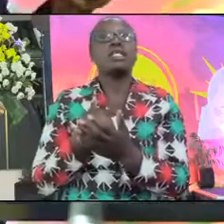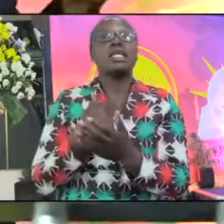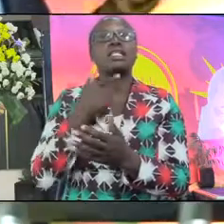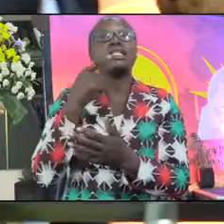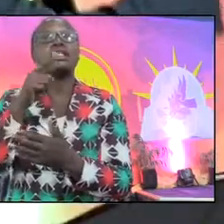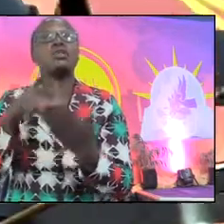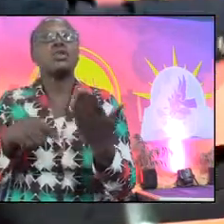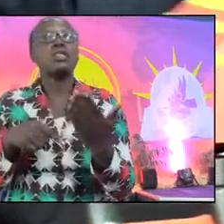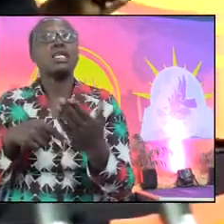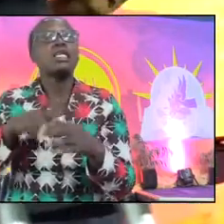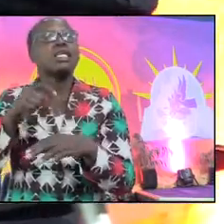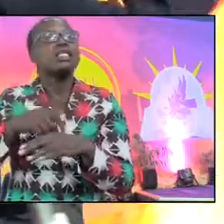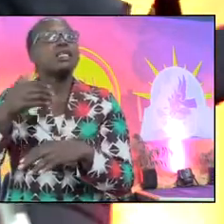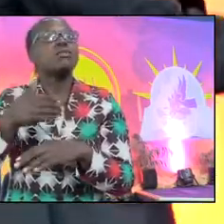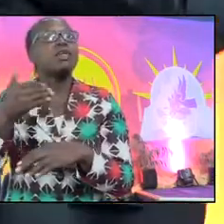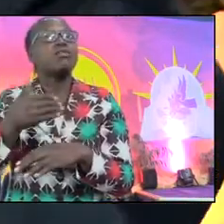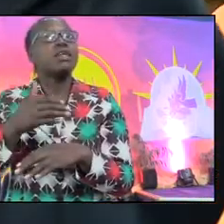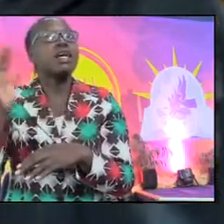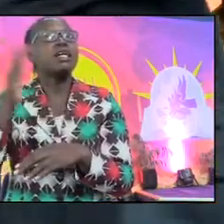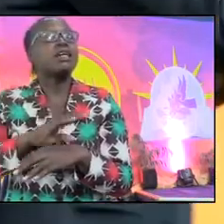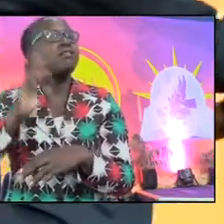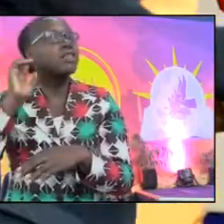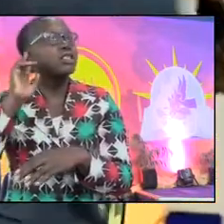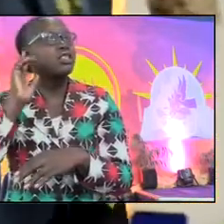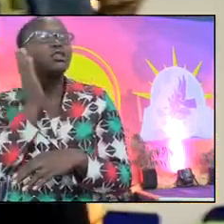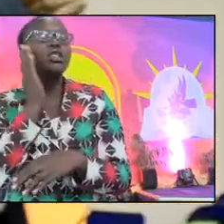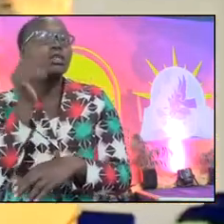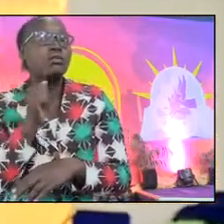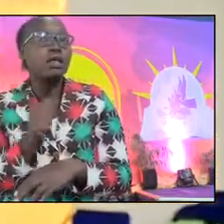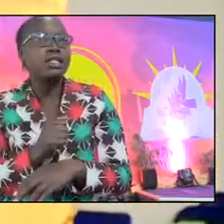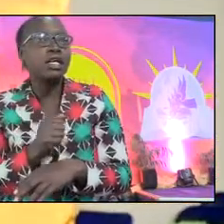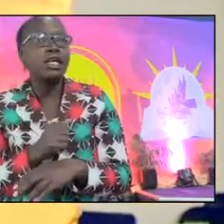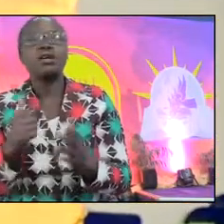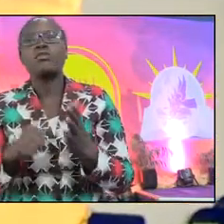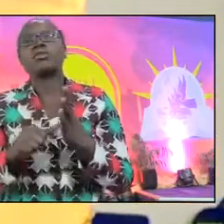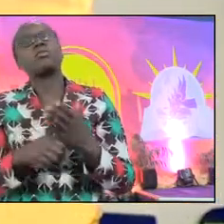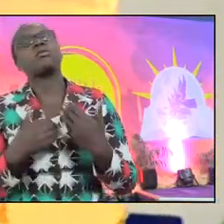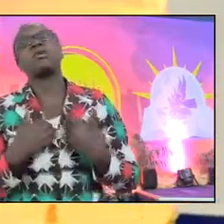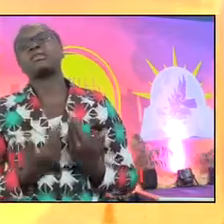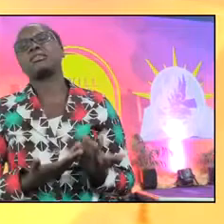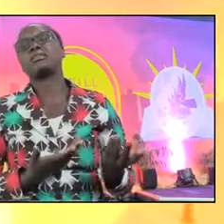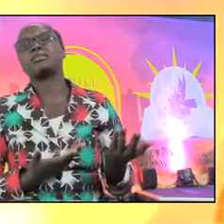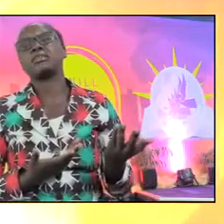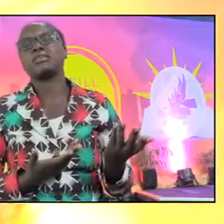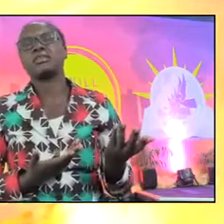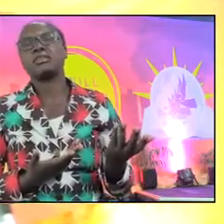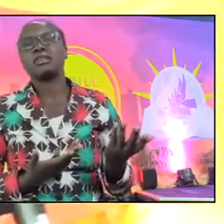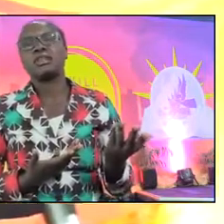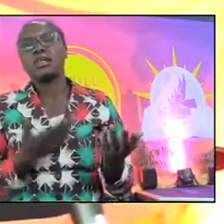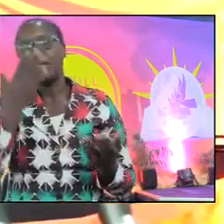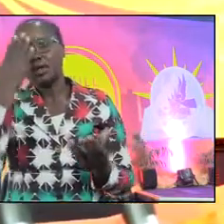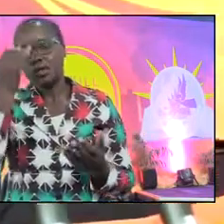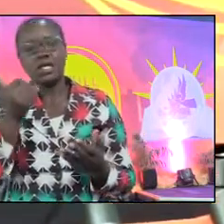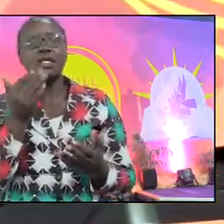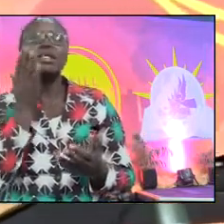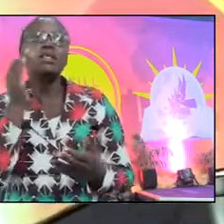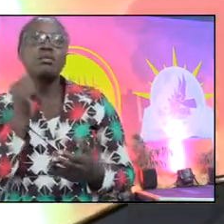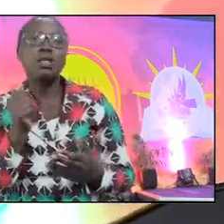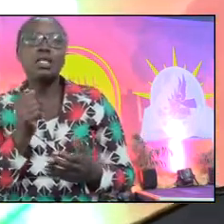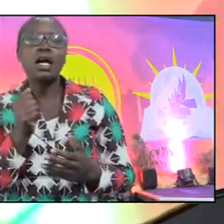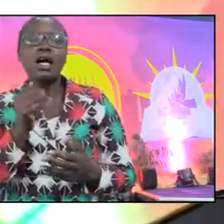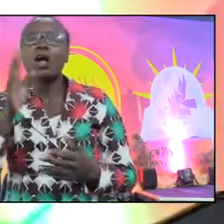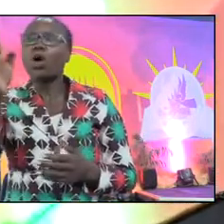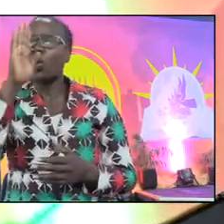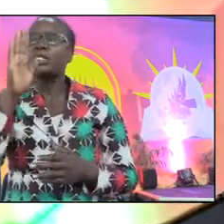let me tell you, every time I didn't listen to Granny, I got into problems. Because Granny was a